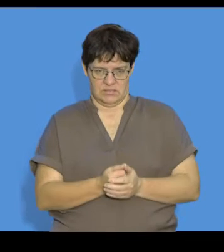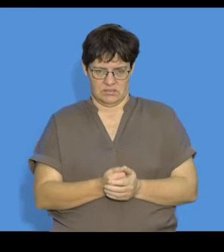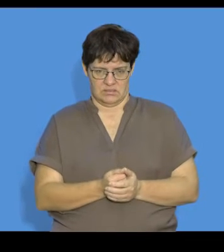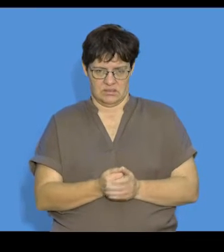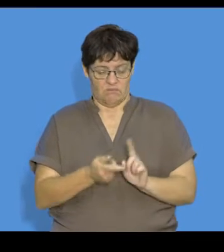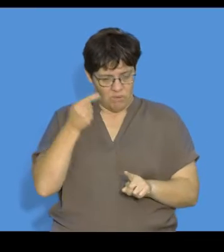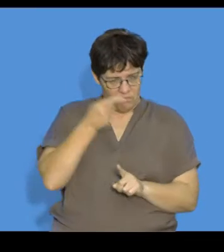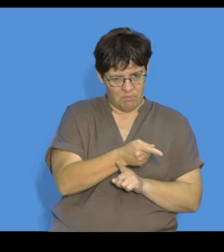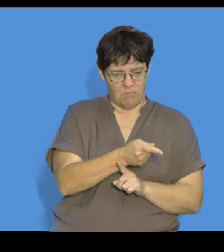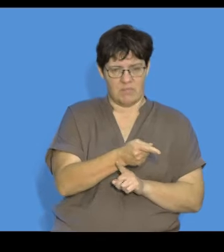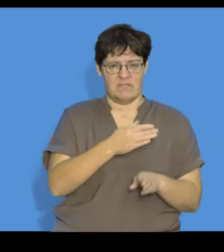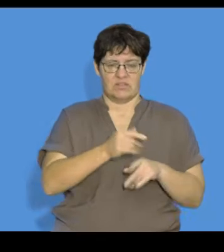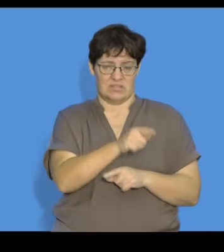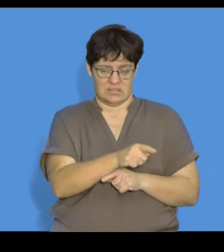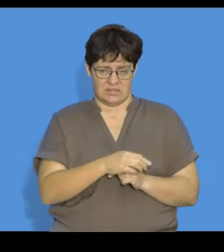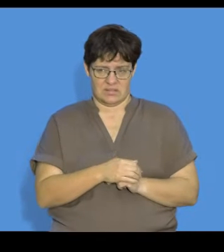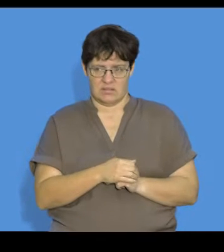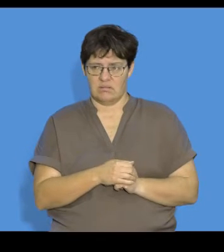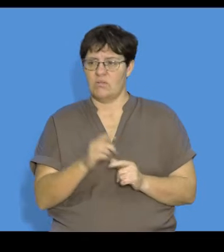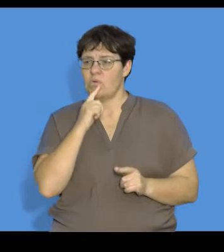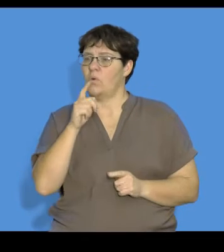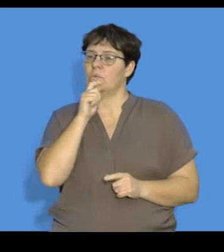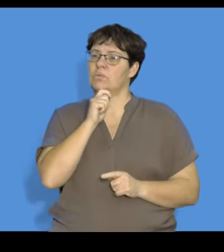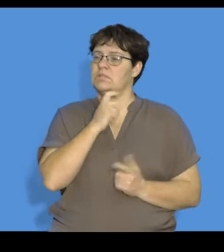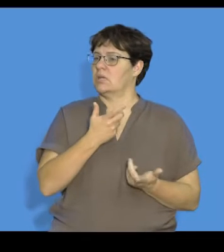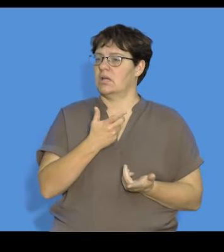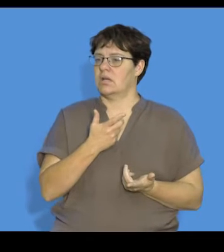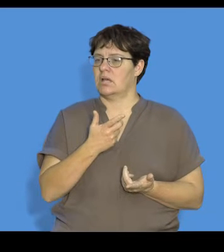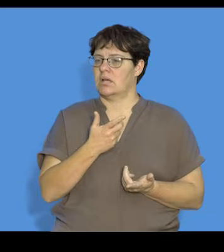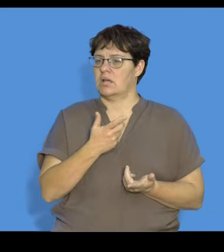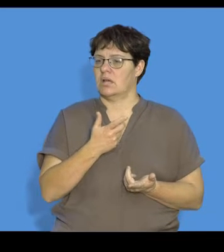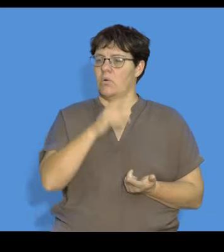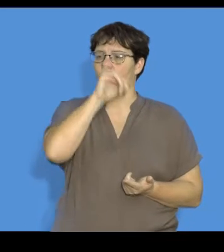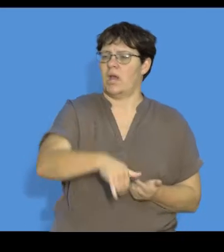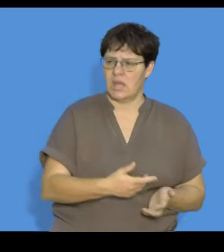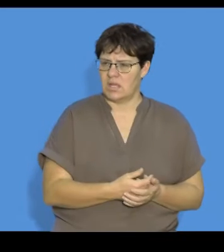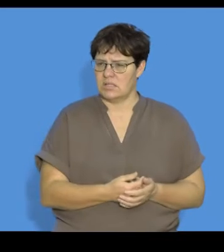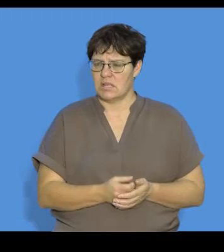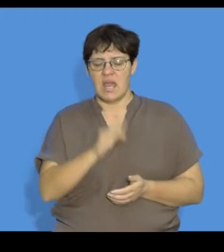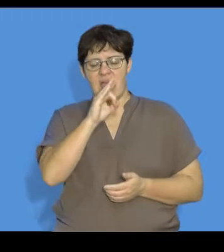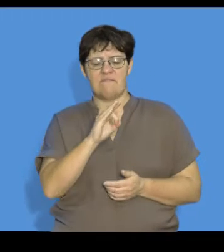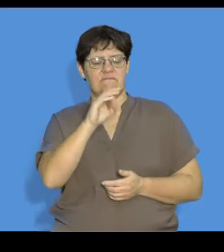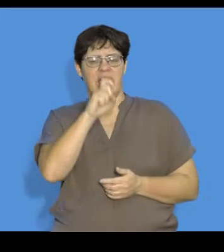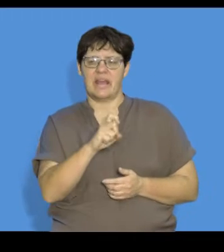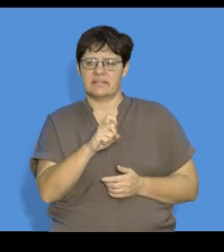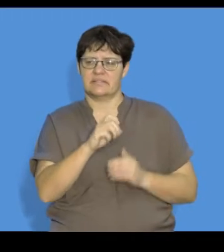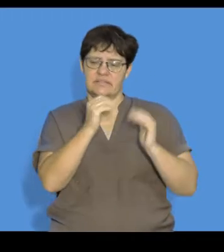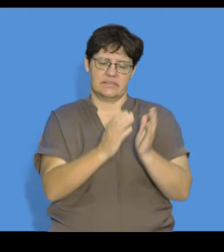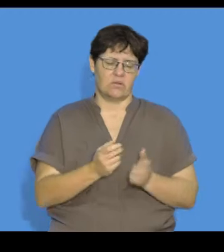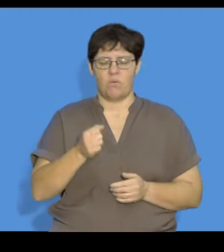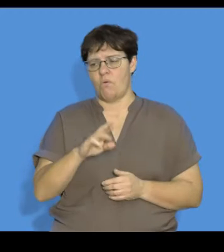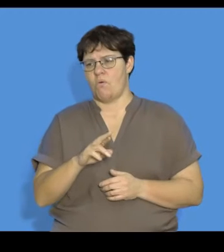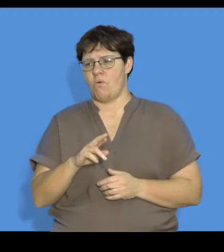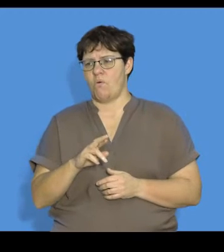a function instead of using y when writing the equation of a function, right? So for example, I